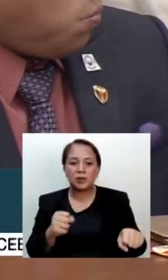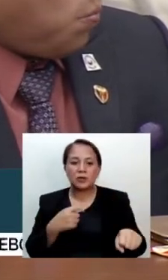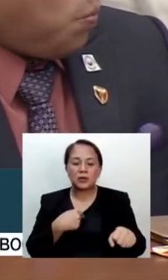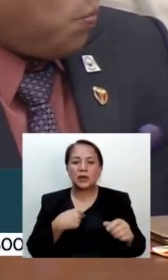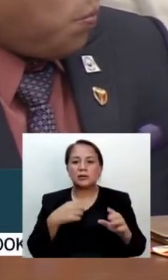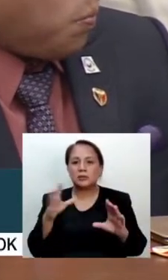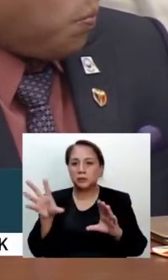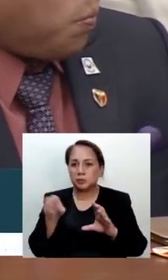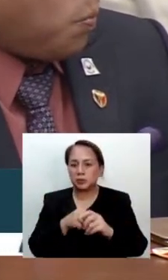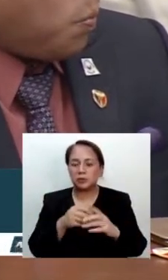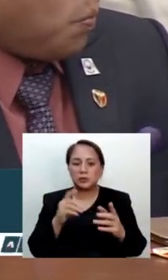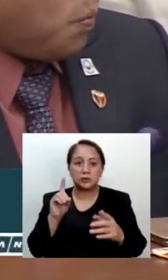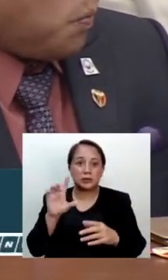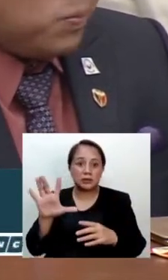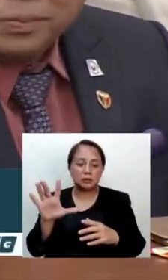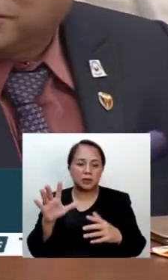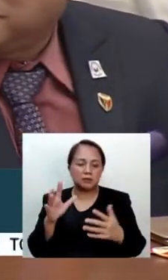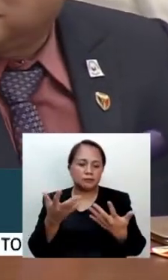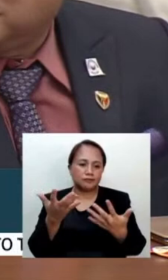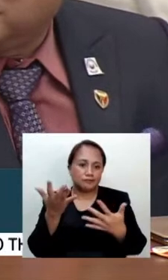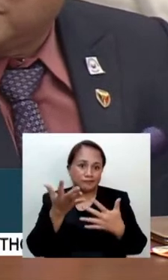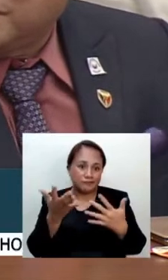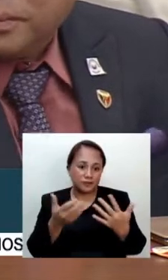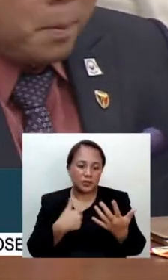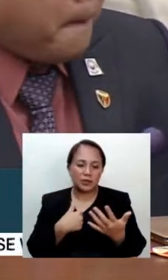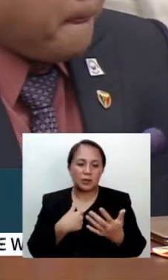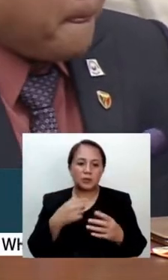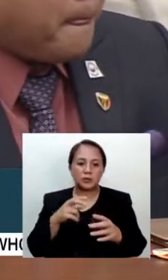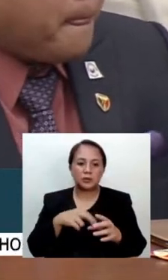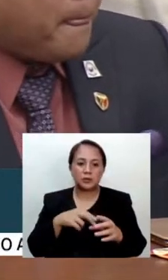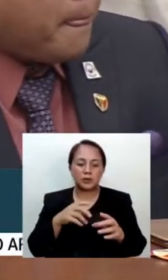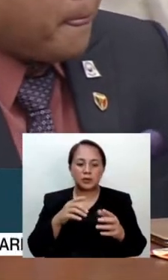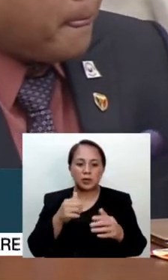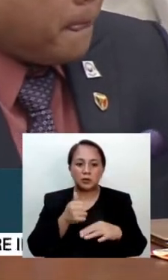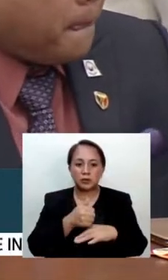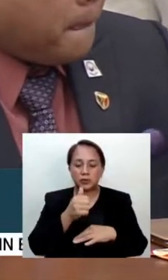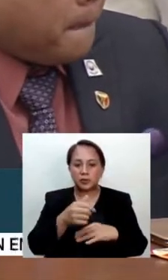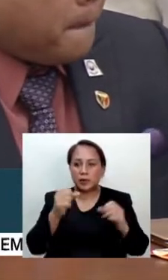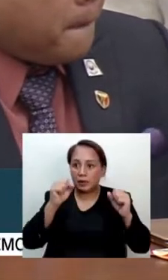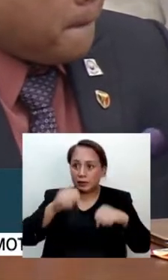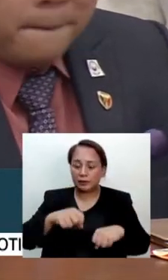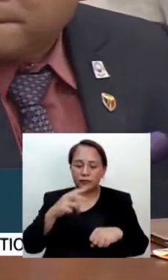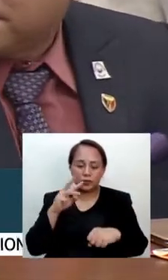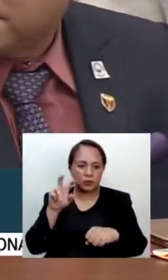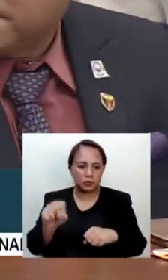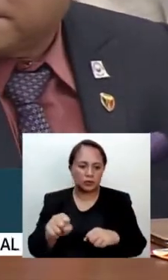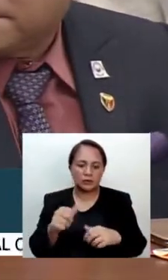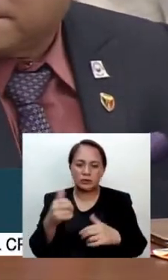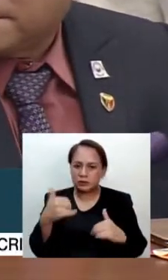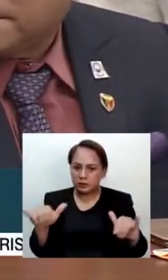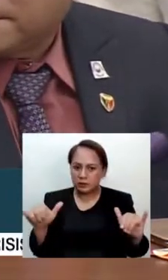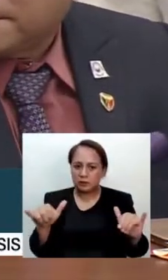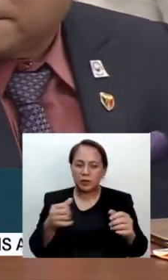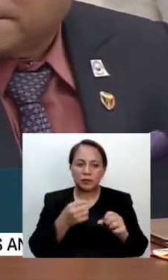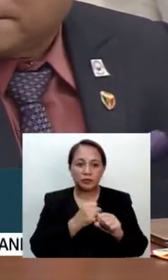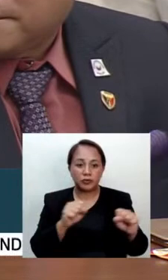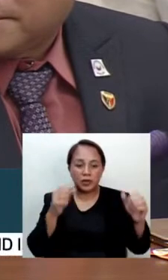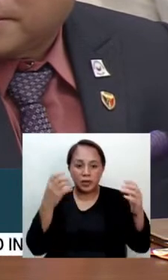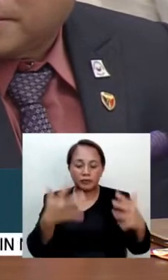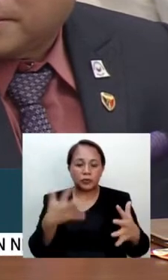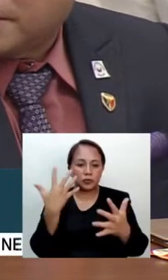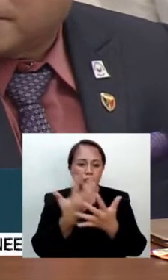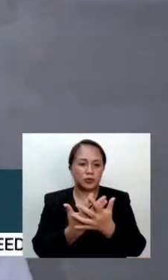cases against De Lima. He was later dropped as one of the accused after he agreed to testify. He was also set free after being detained